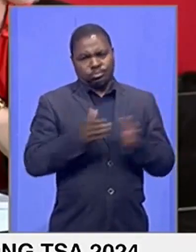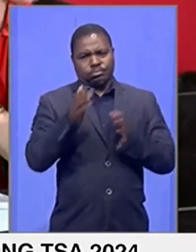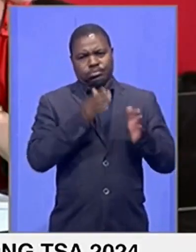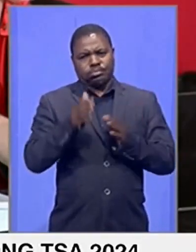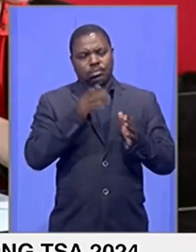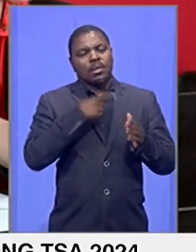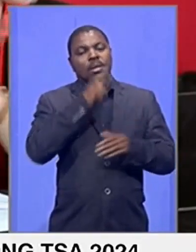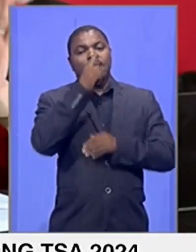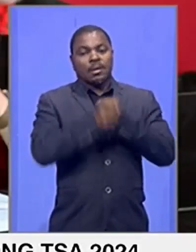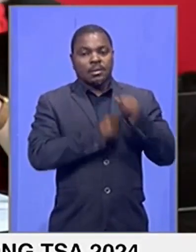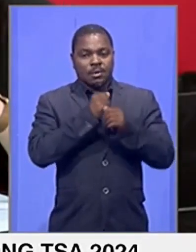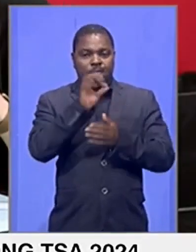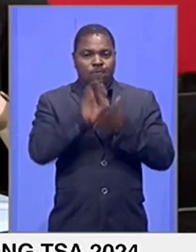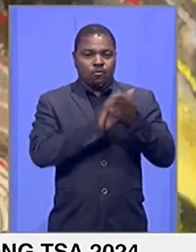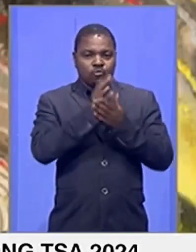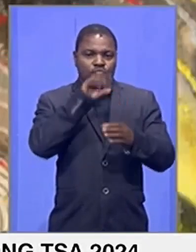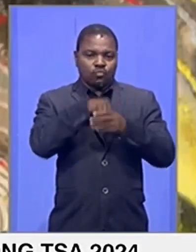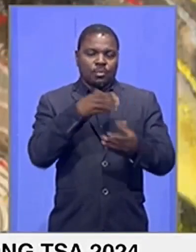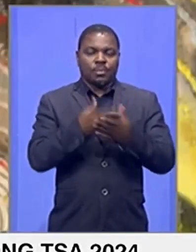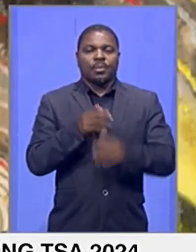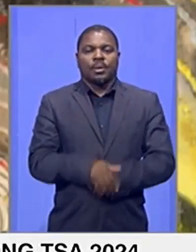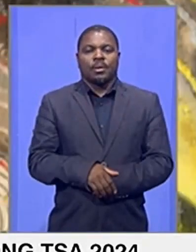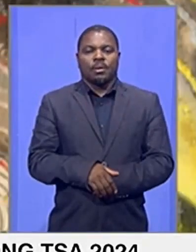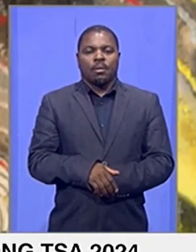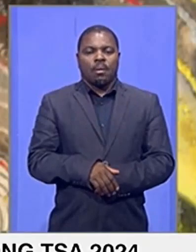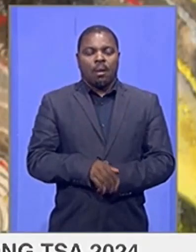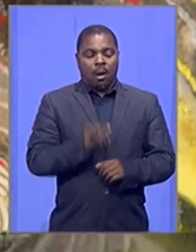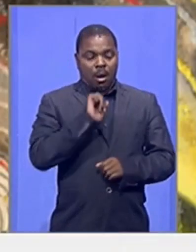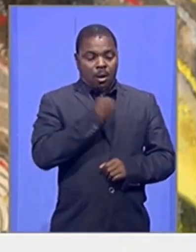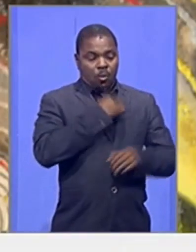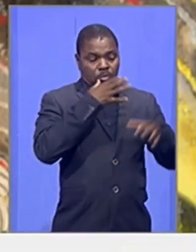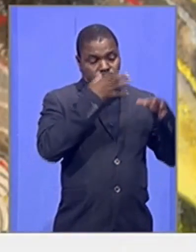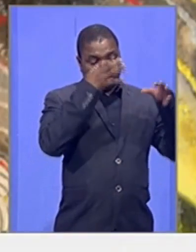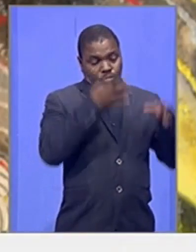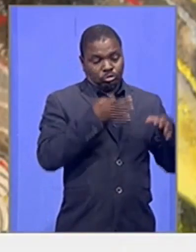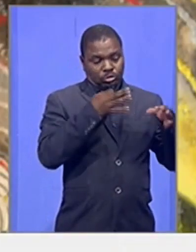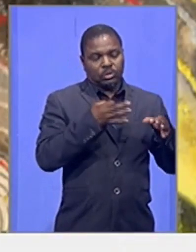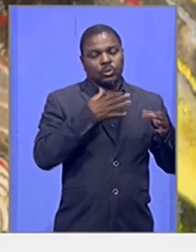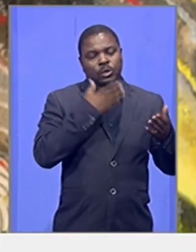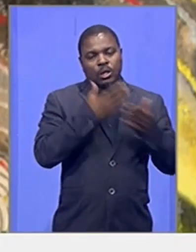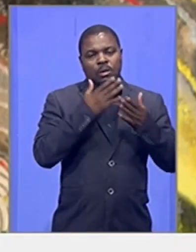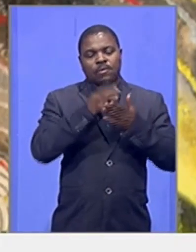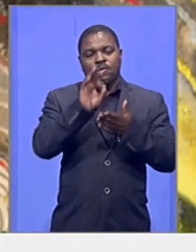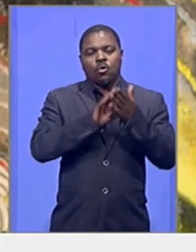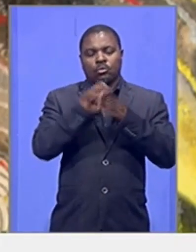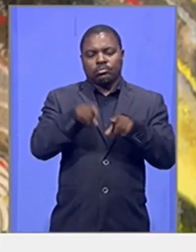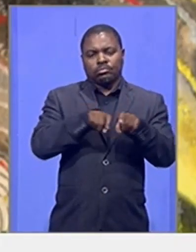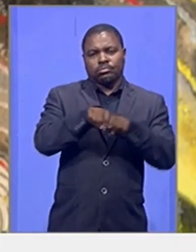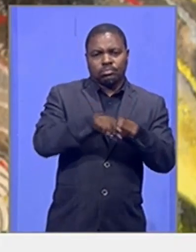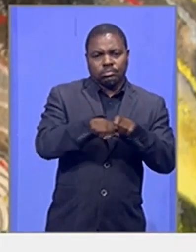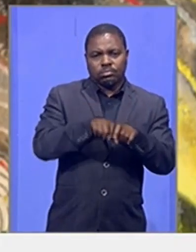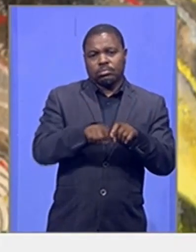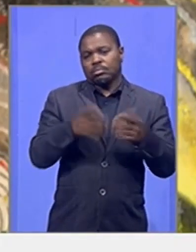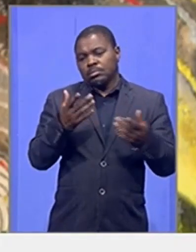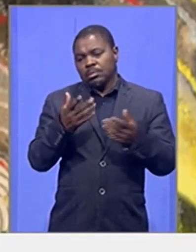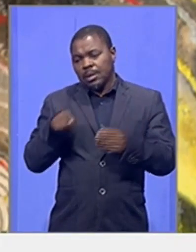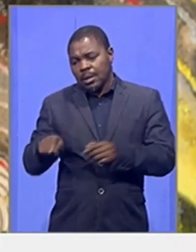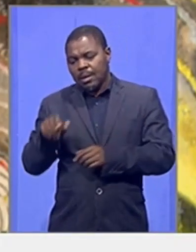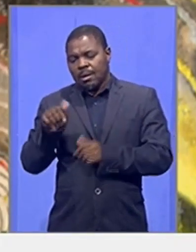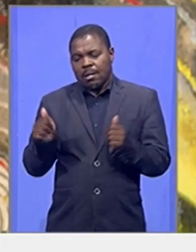tsa naha Isao. In taking forward our resolution to contest elections with or without the reconfiguration